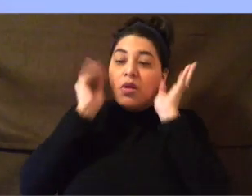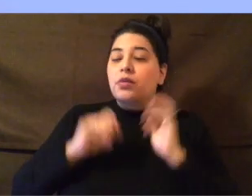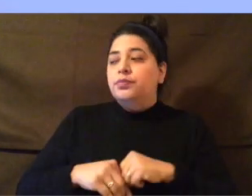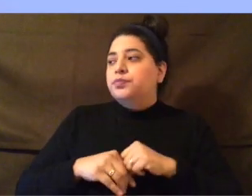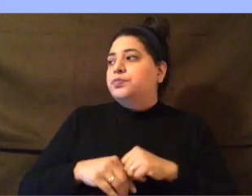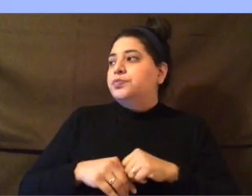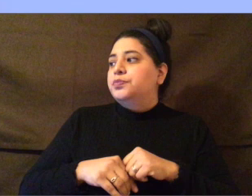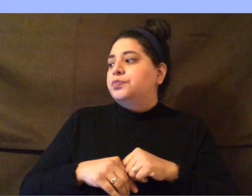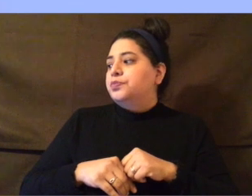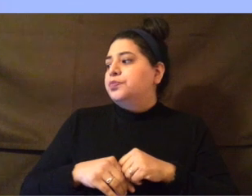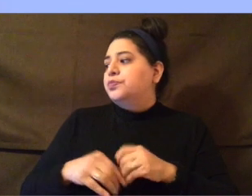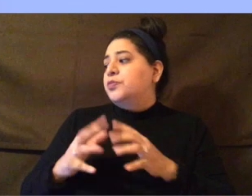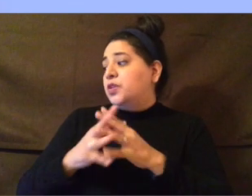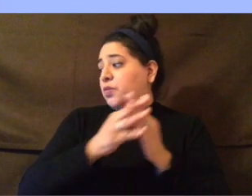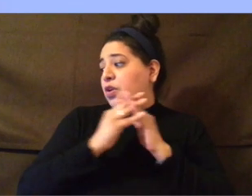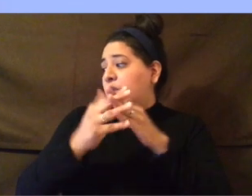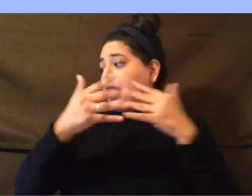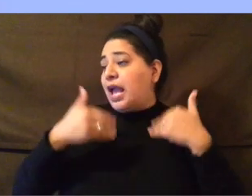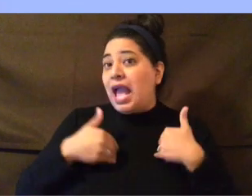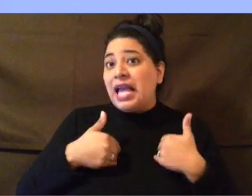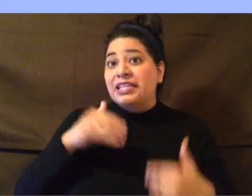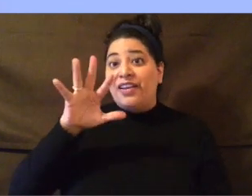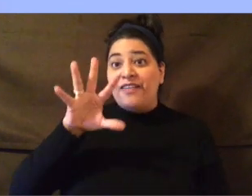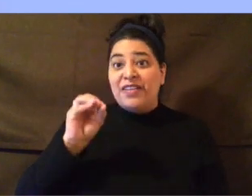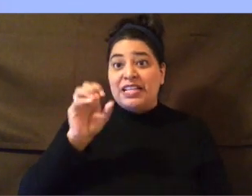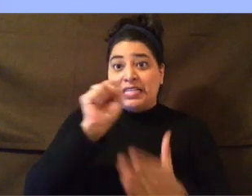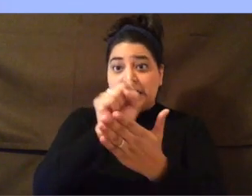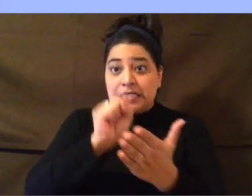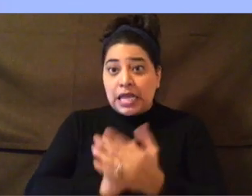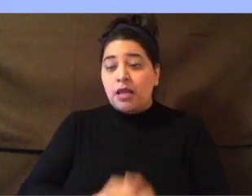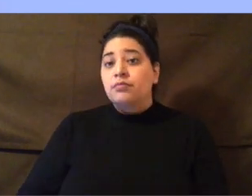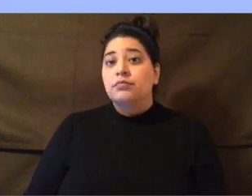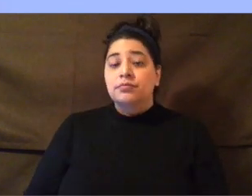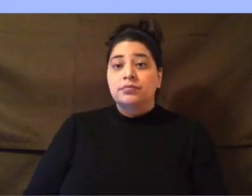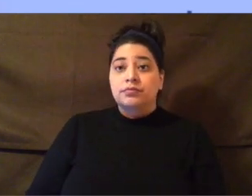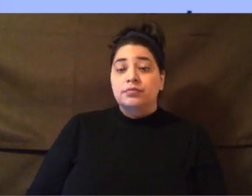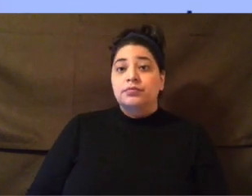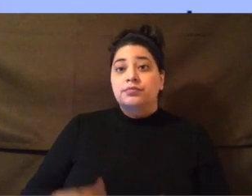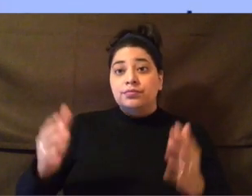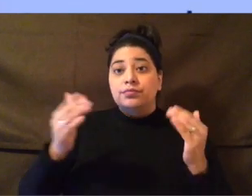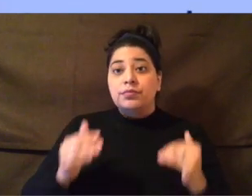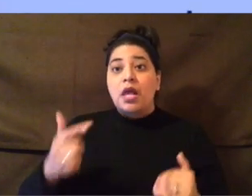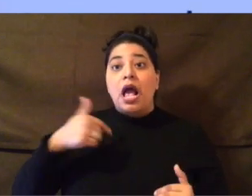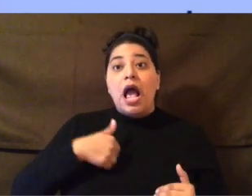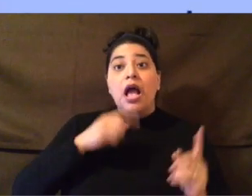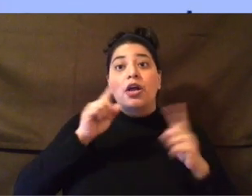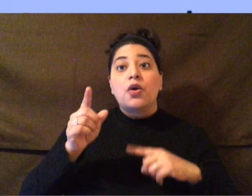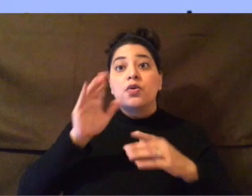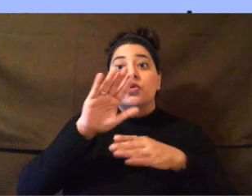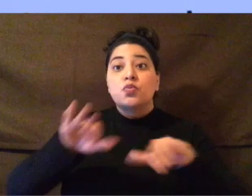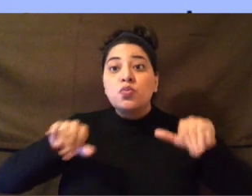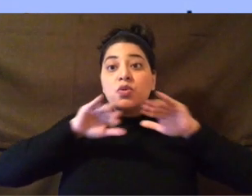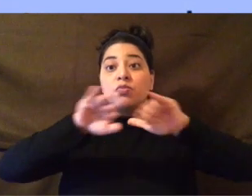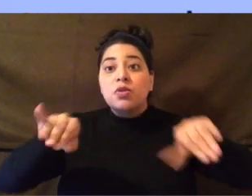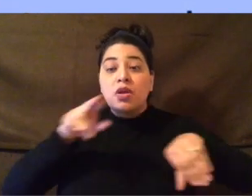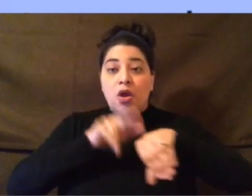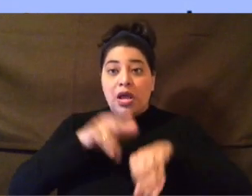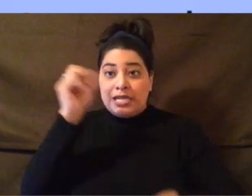The United States is made up of 50 states. I am going swimming this